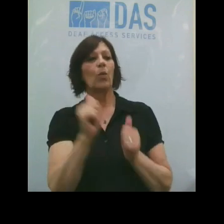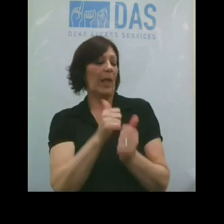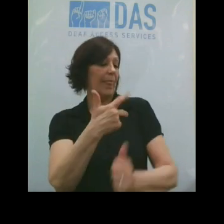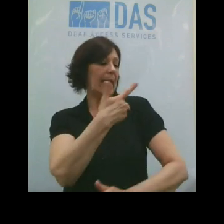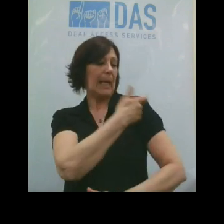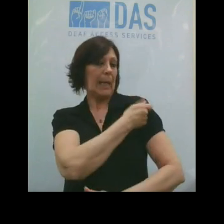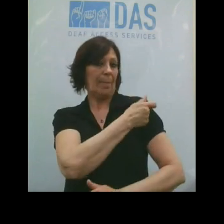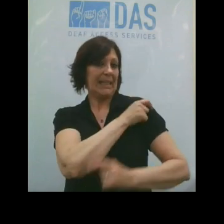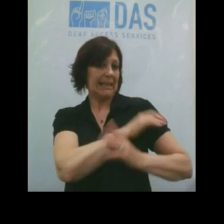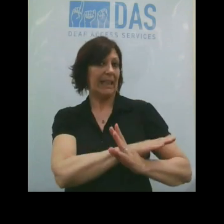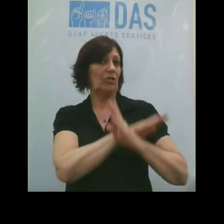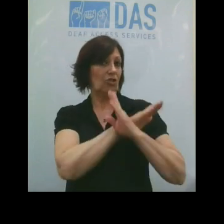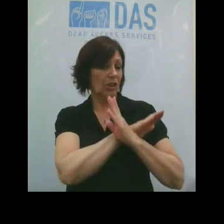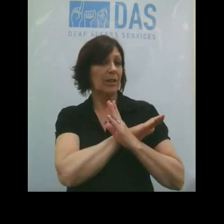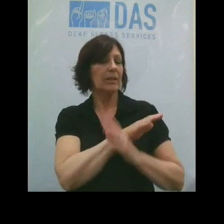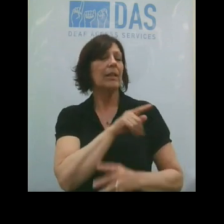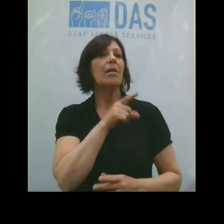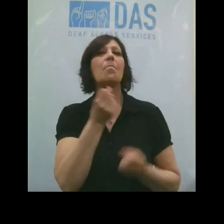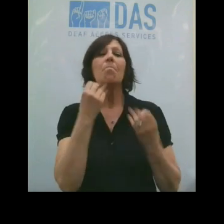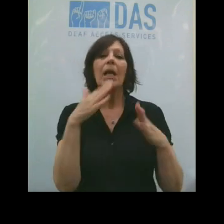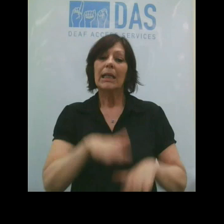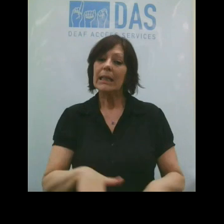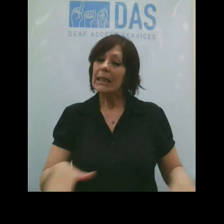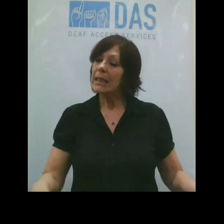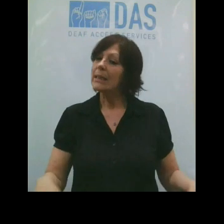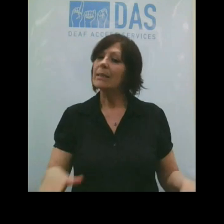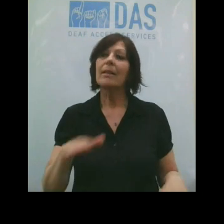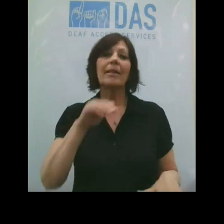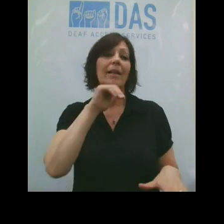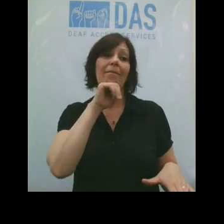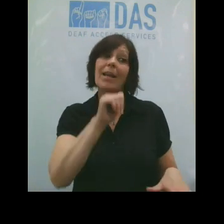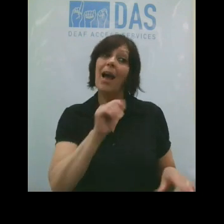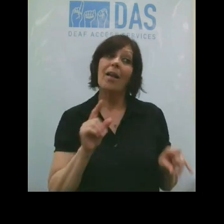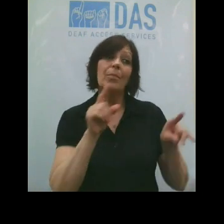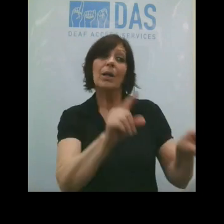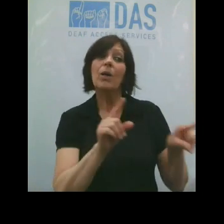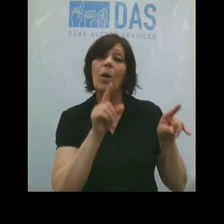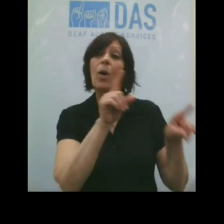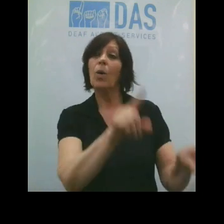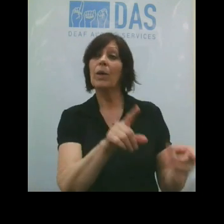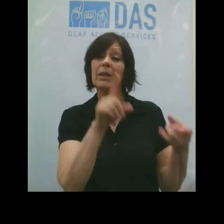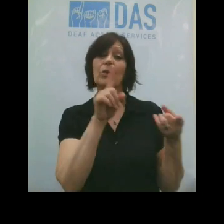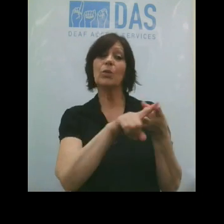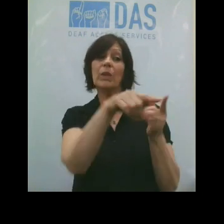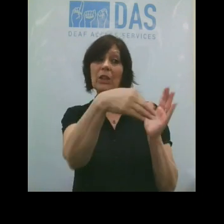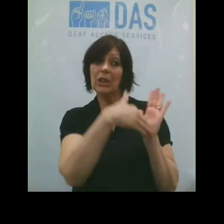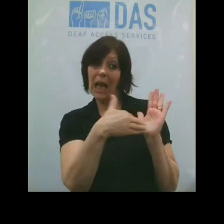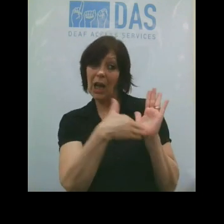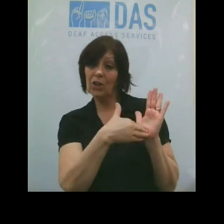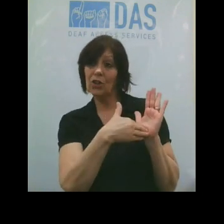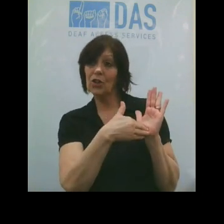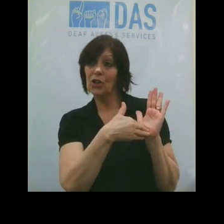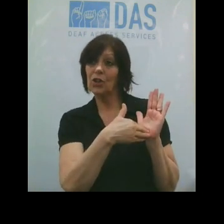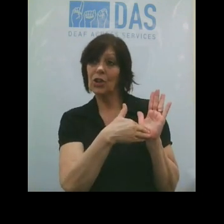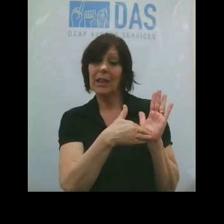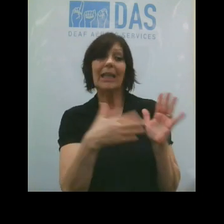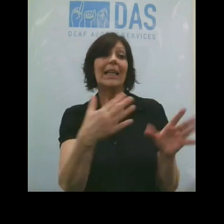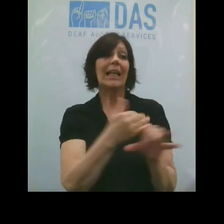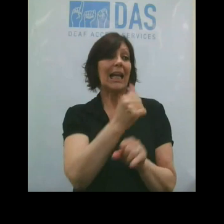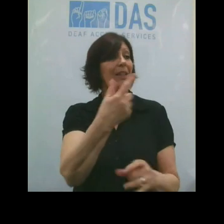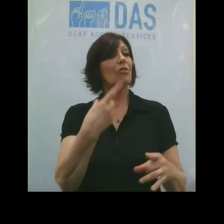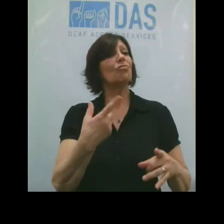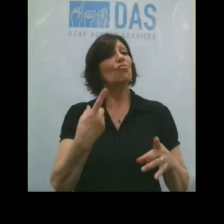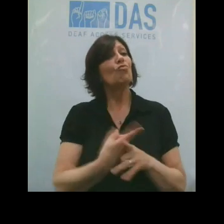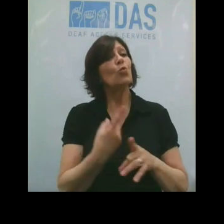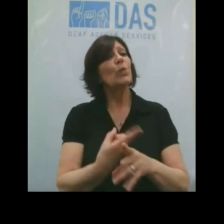immunizations that there are a lot of kids that have not been going to their to their primary care providers and getting their